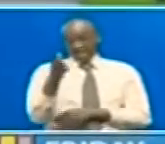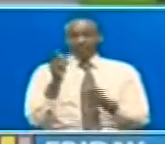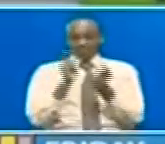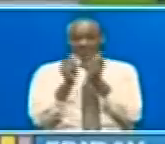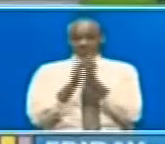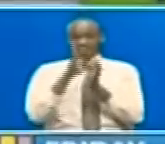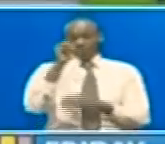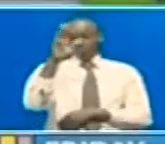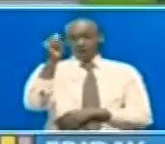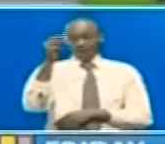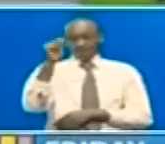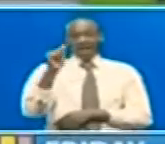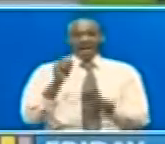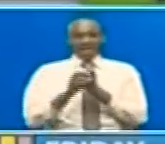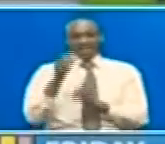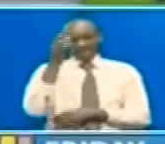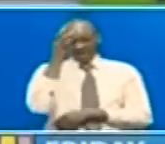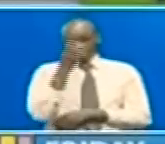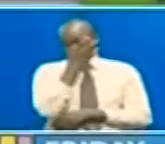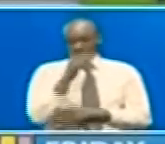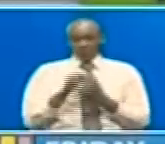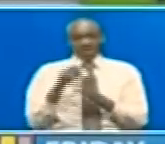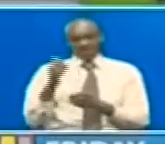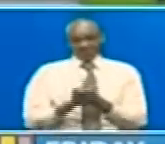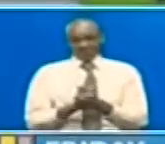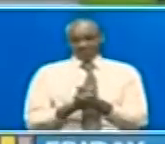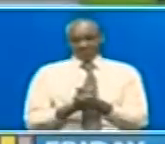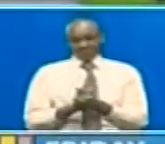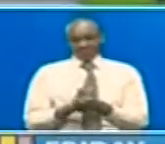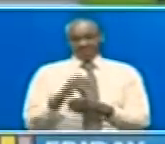Sports Club and Catholic Monks respectively. Robinson Okenye, KTN Sports.